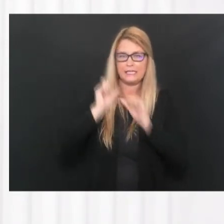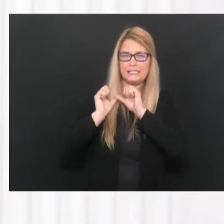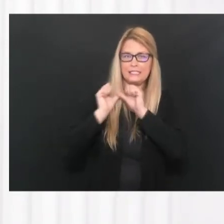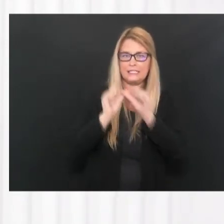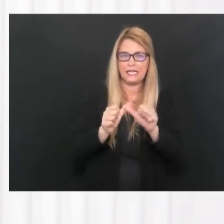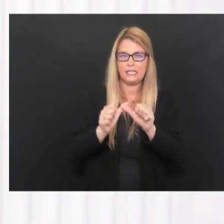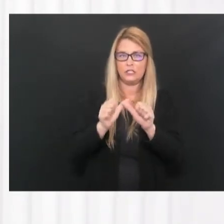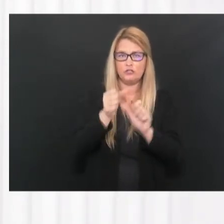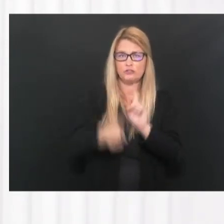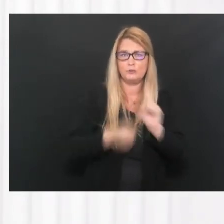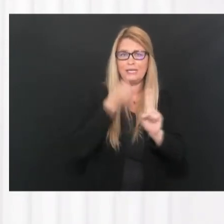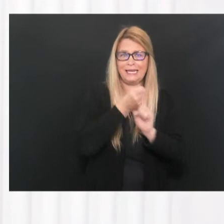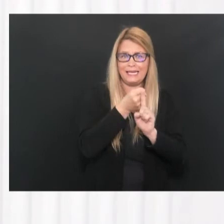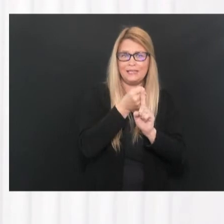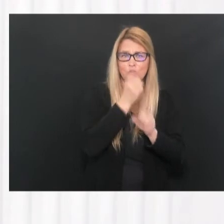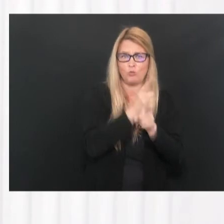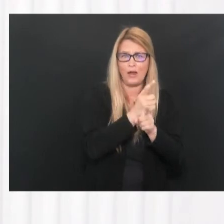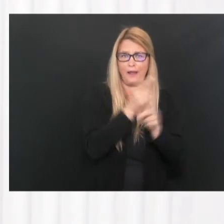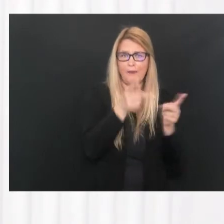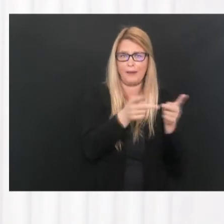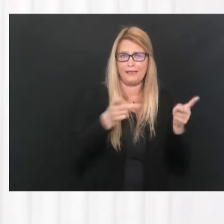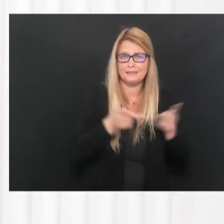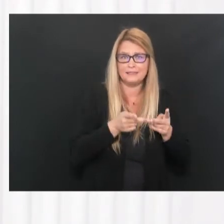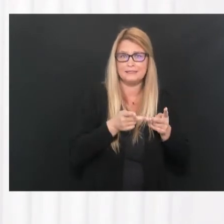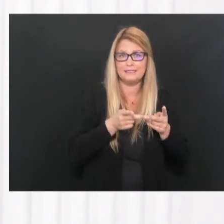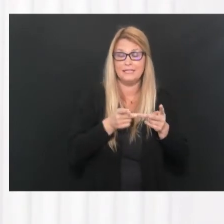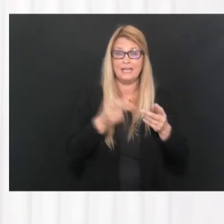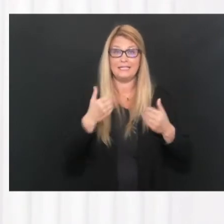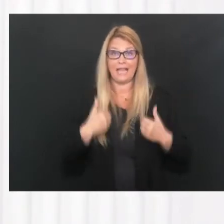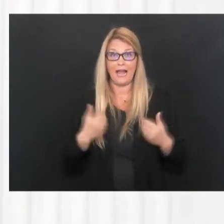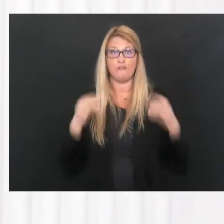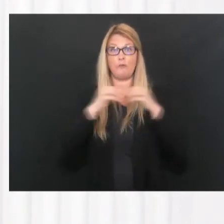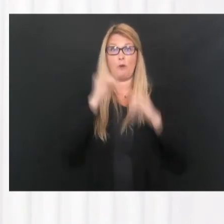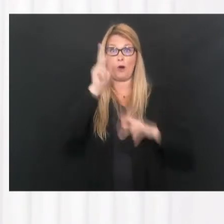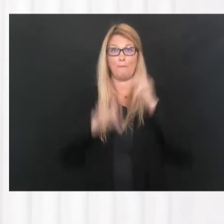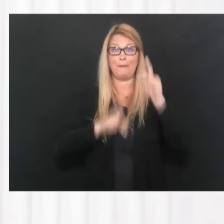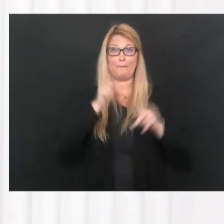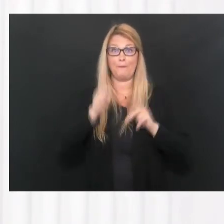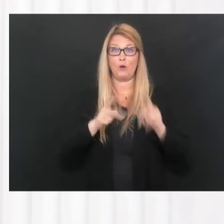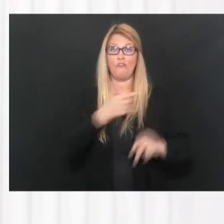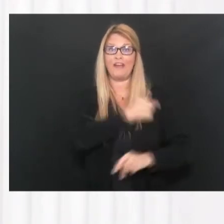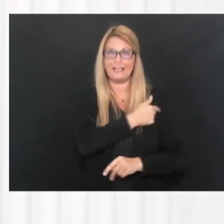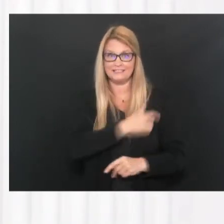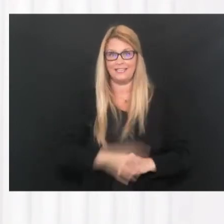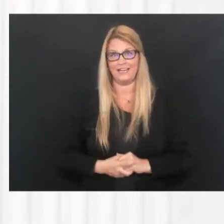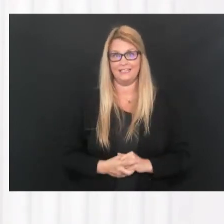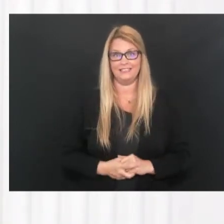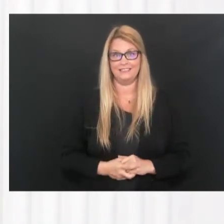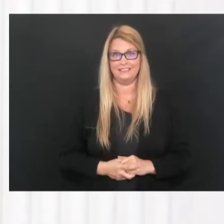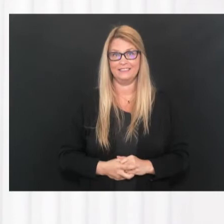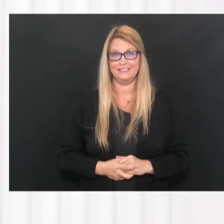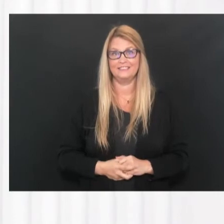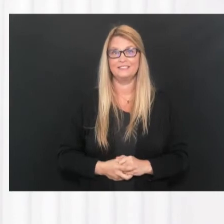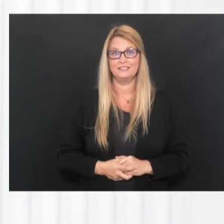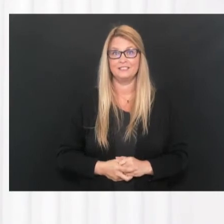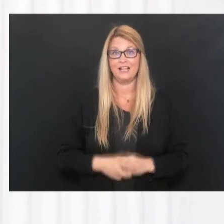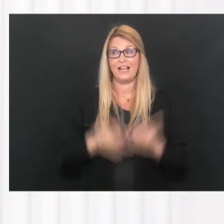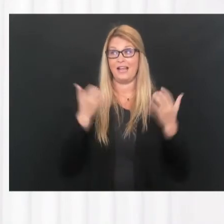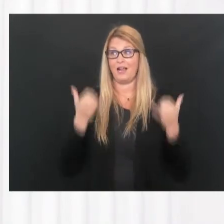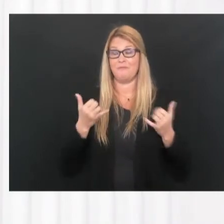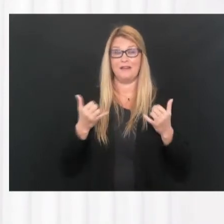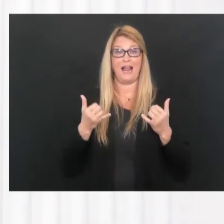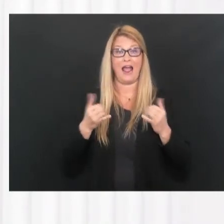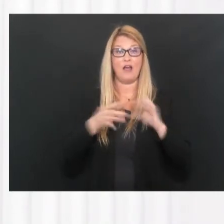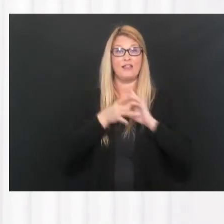hit the right things that we need to hit to get more West Virginians vaccinated. So our mantra in our interagency task force now